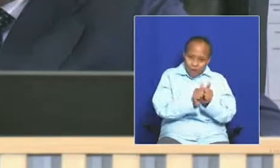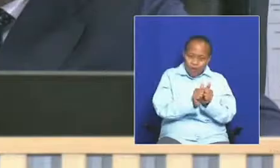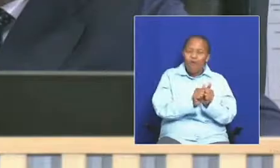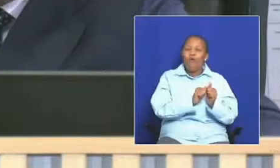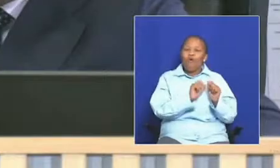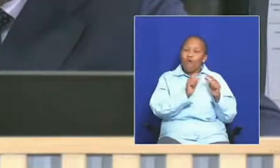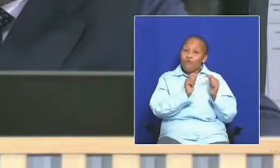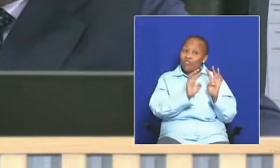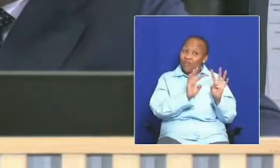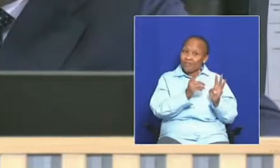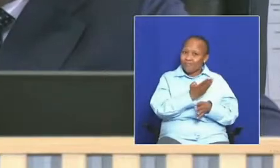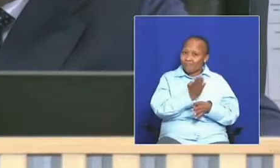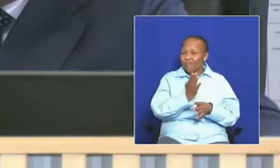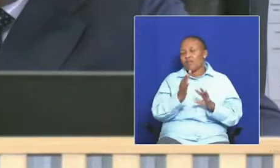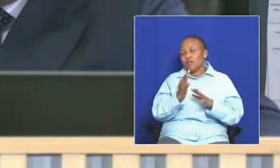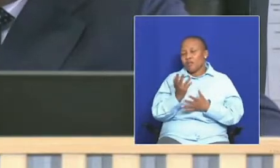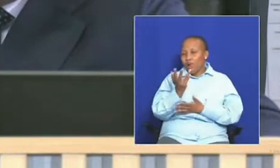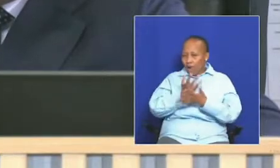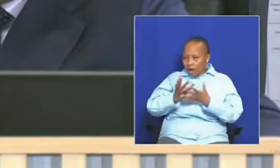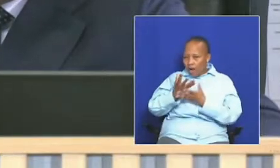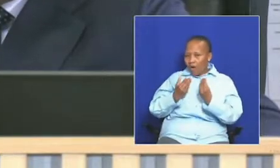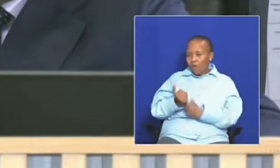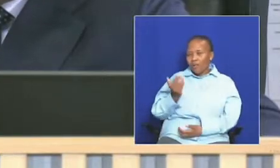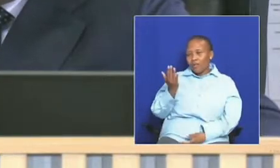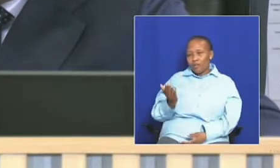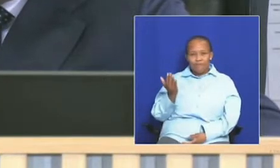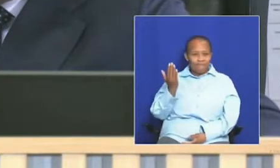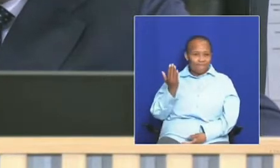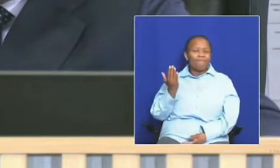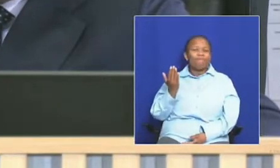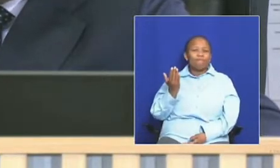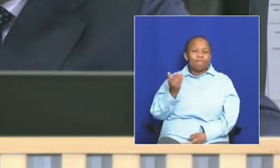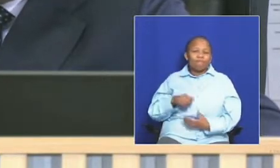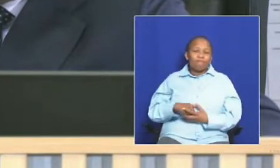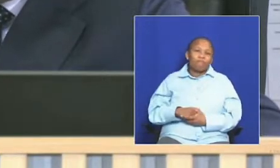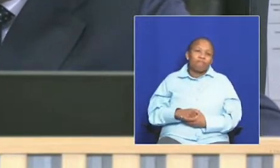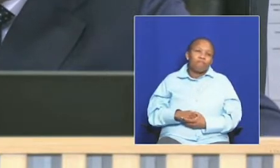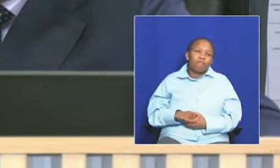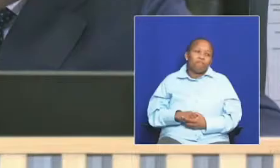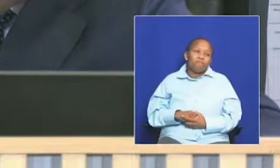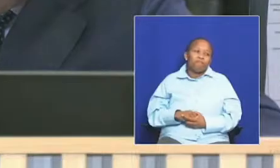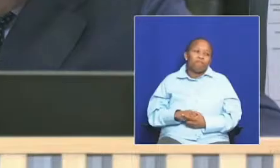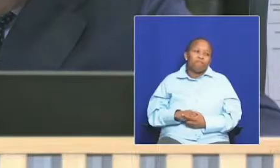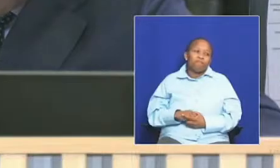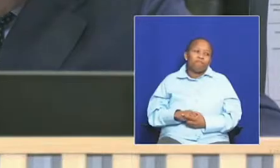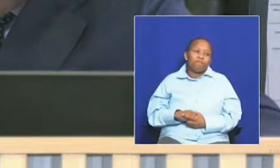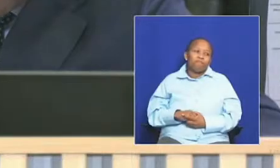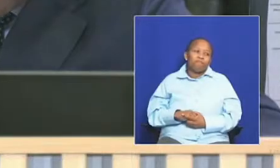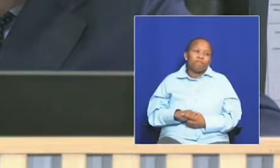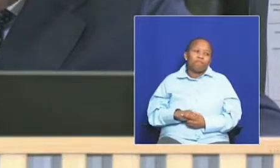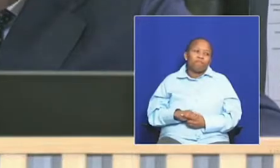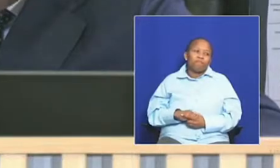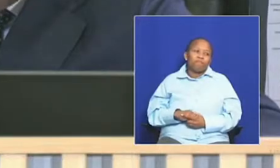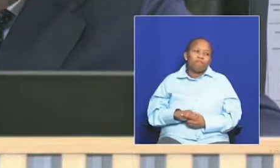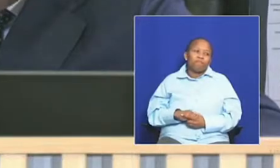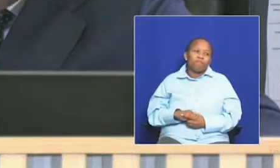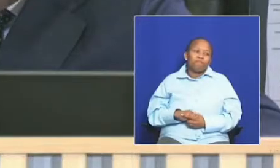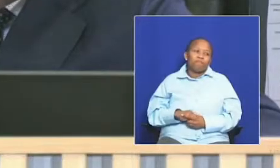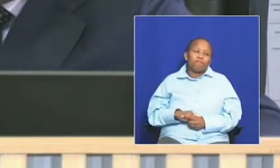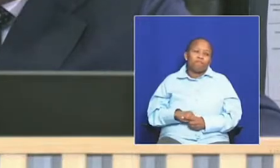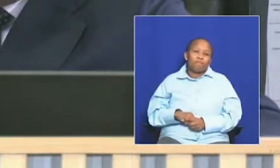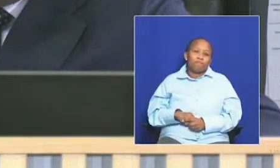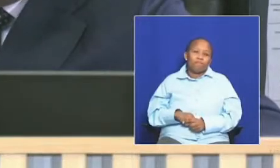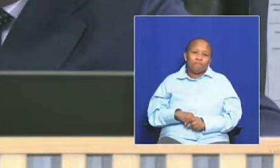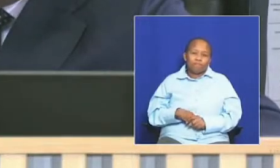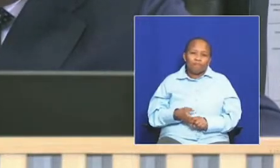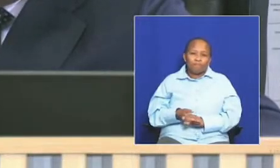of your testimony and tells us that here